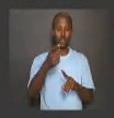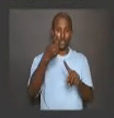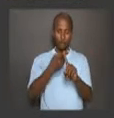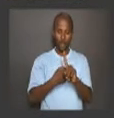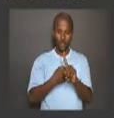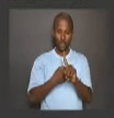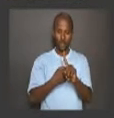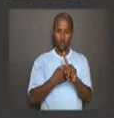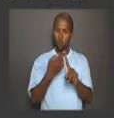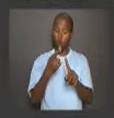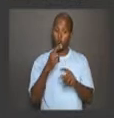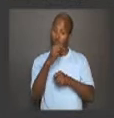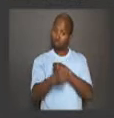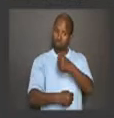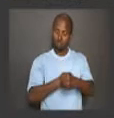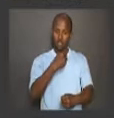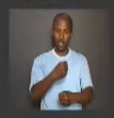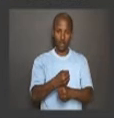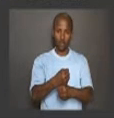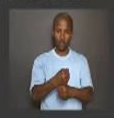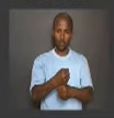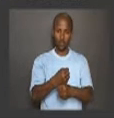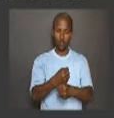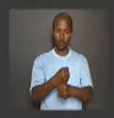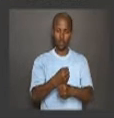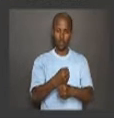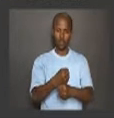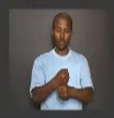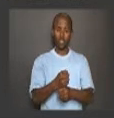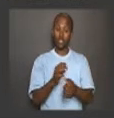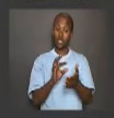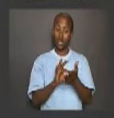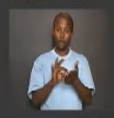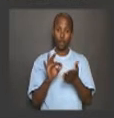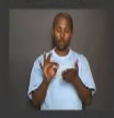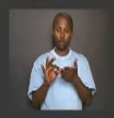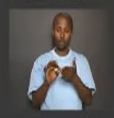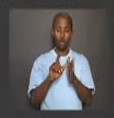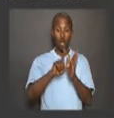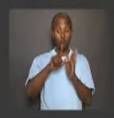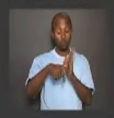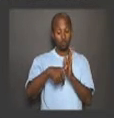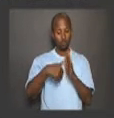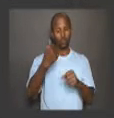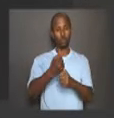month, or the year, regardless of the number of hours